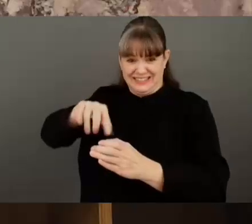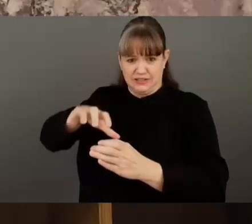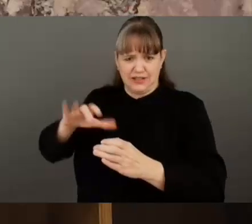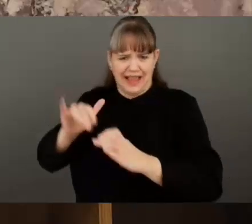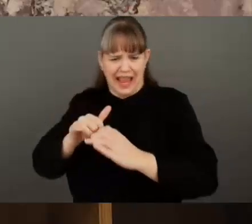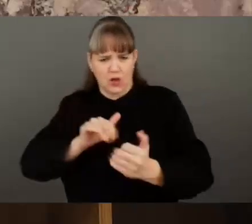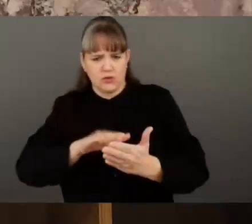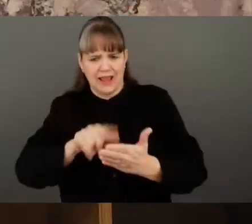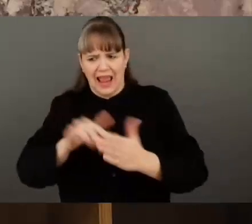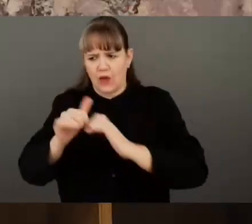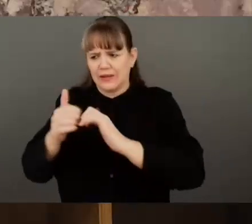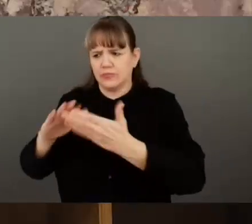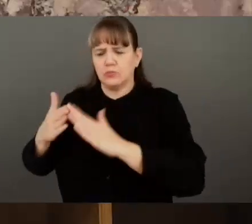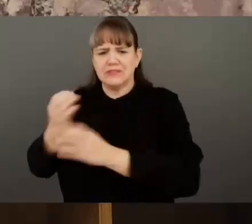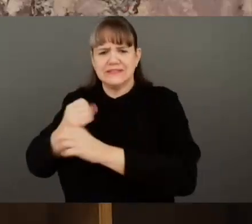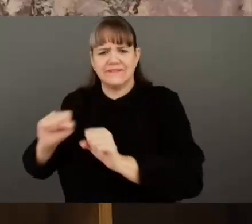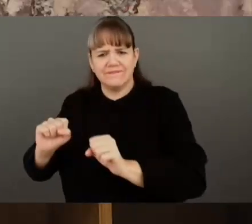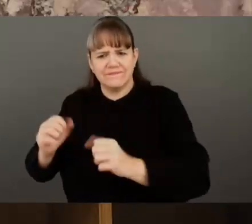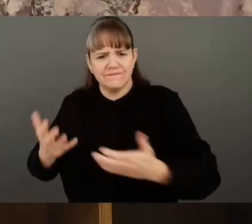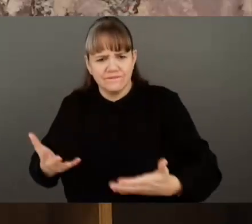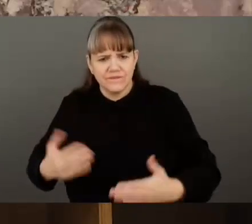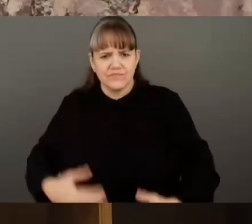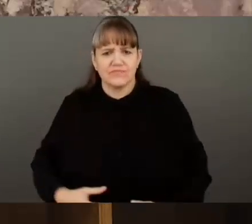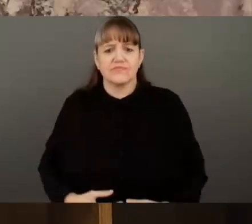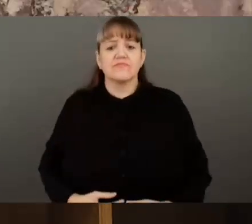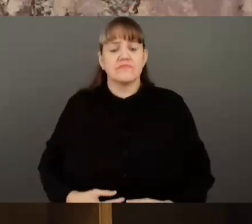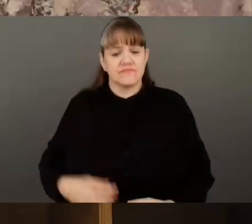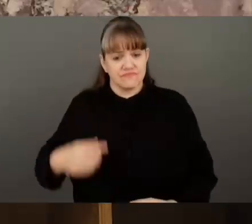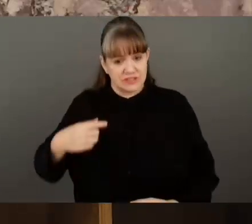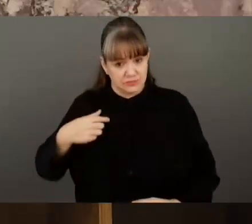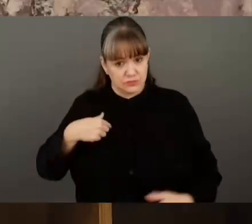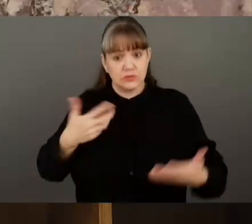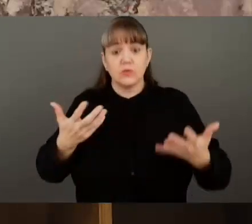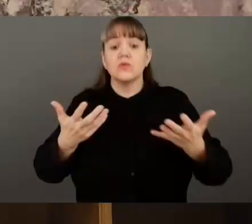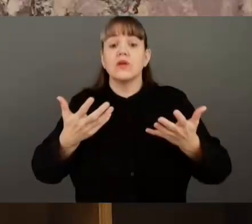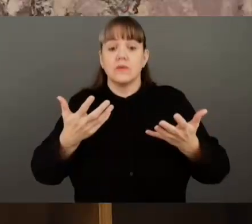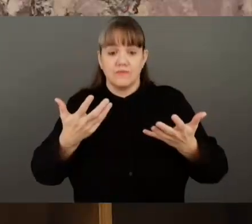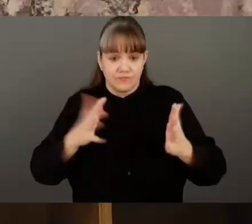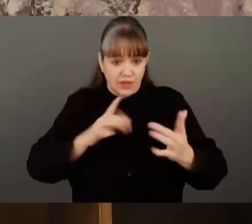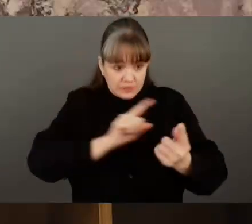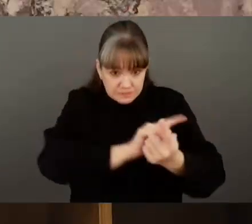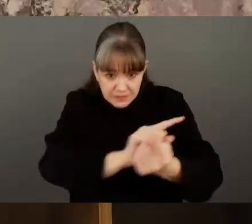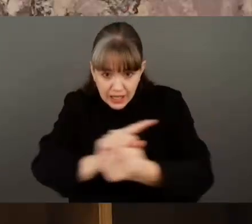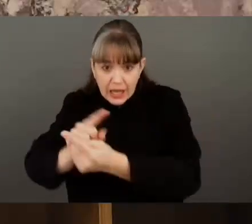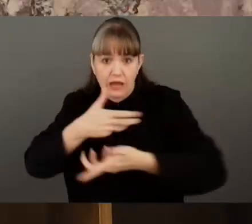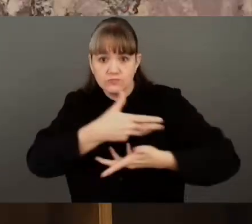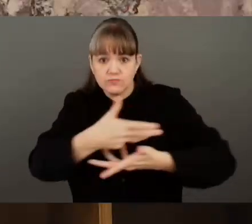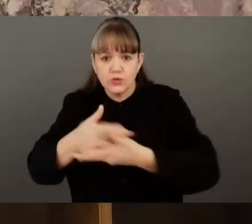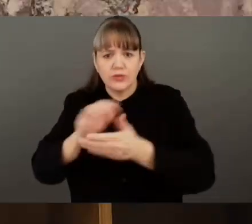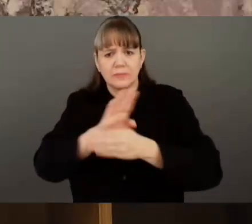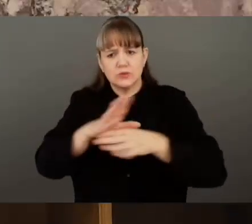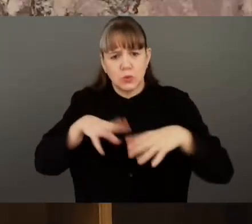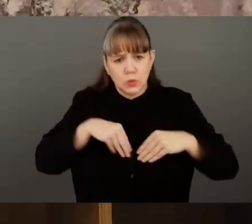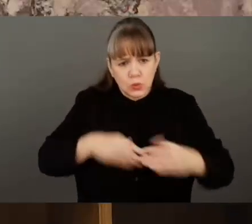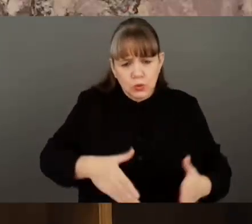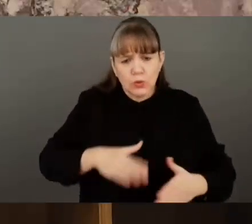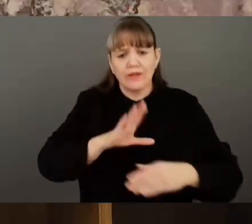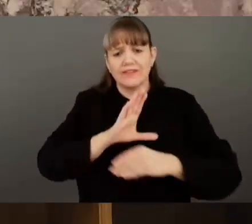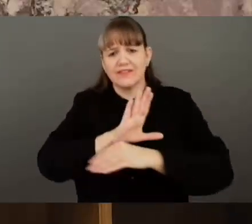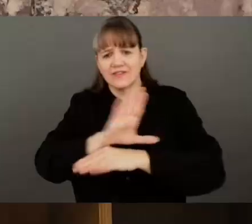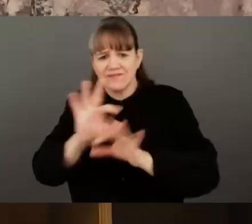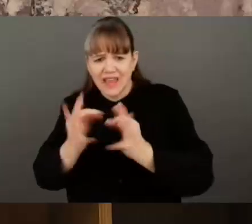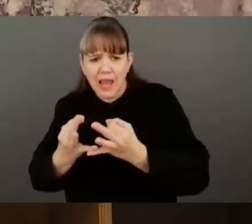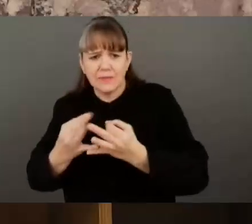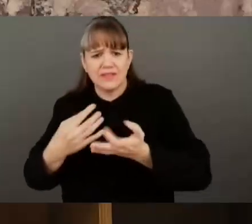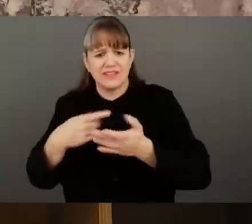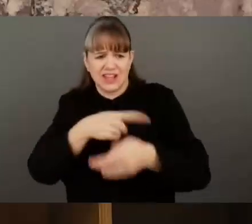scared, and which underscores our singular focus on disrupting these crimes,